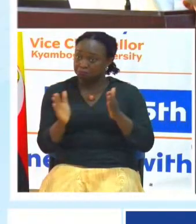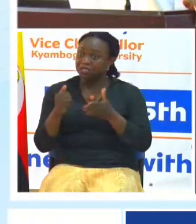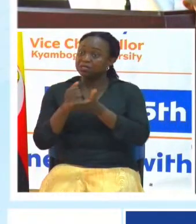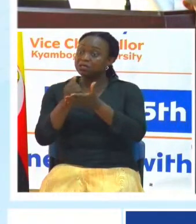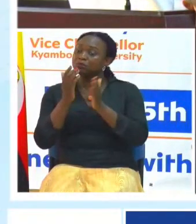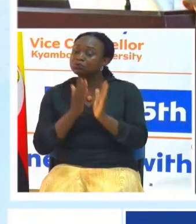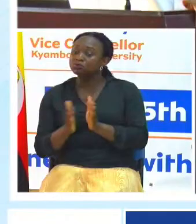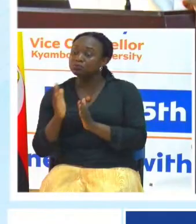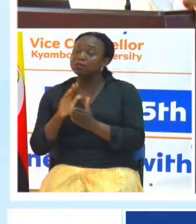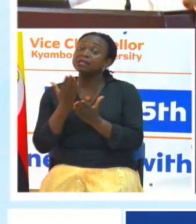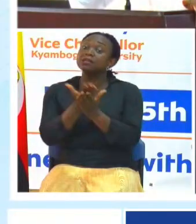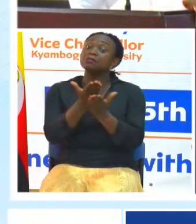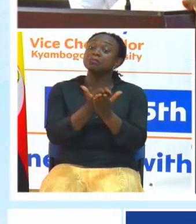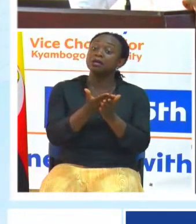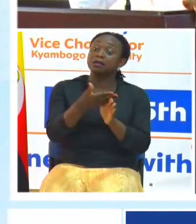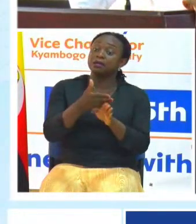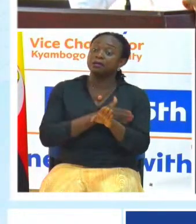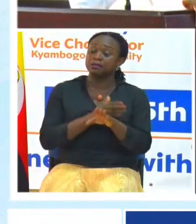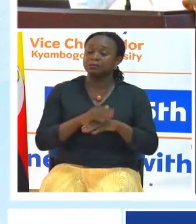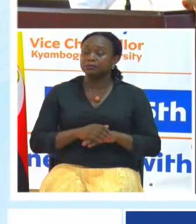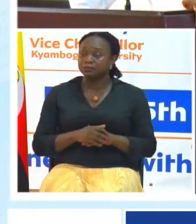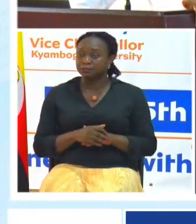application process.